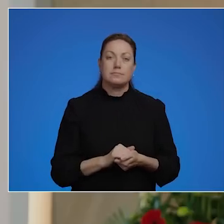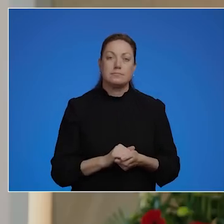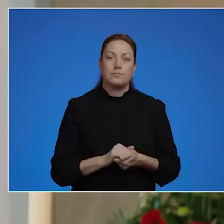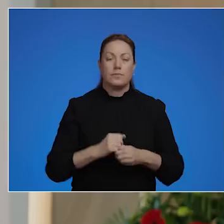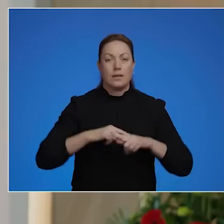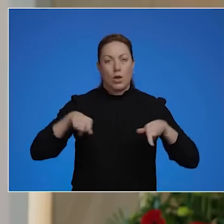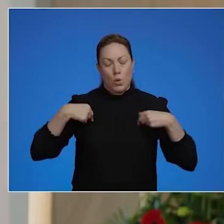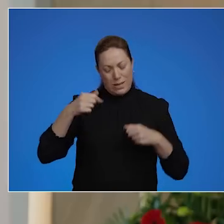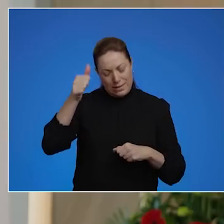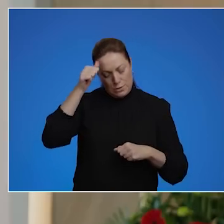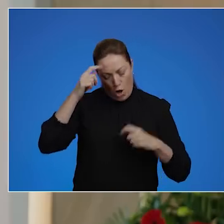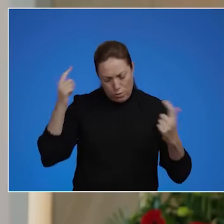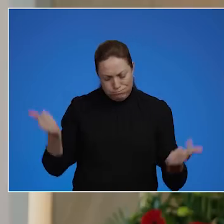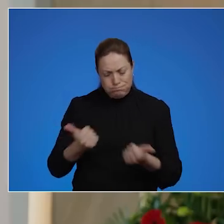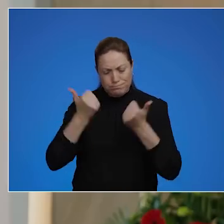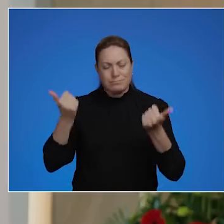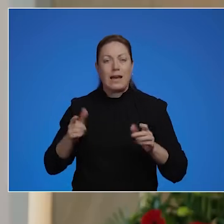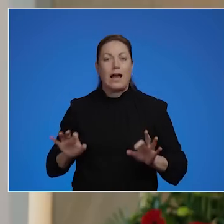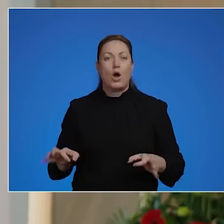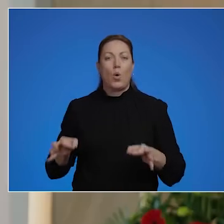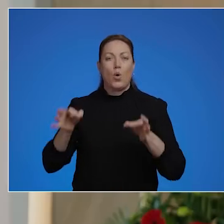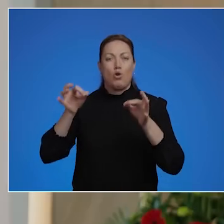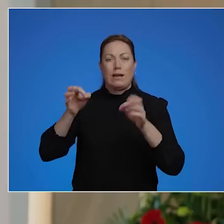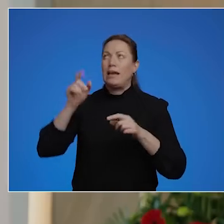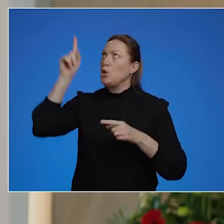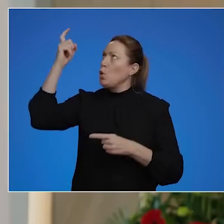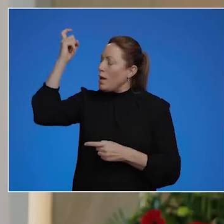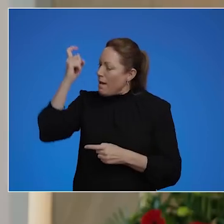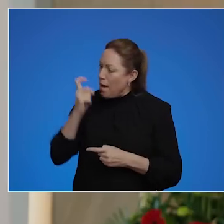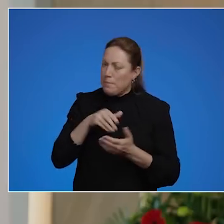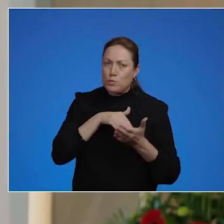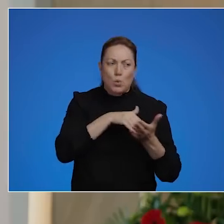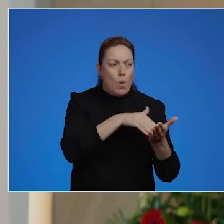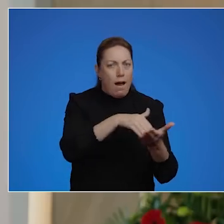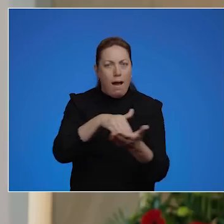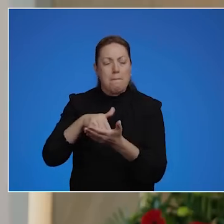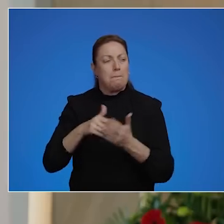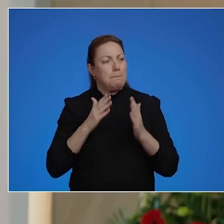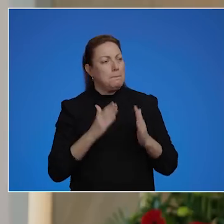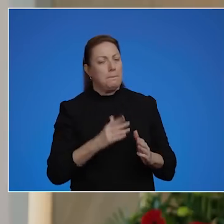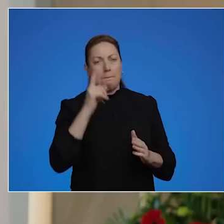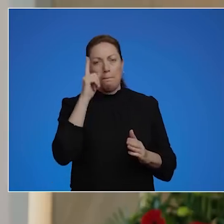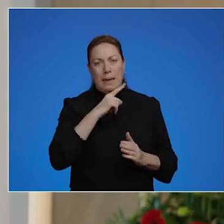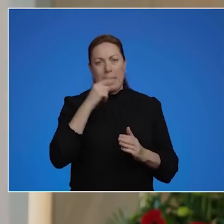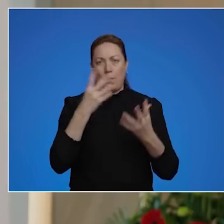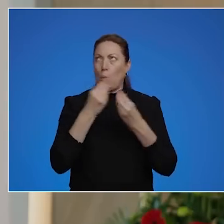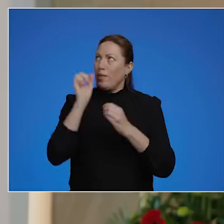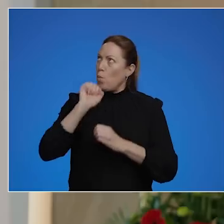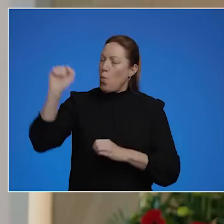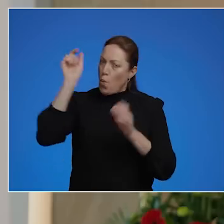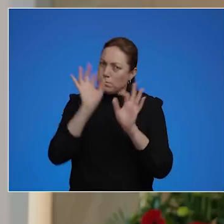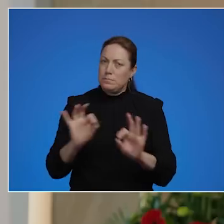we know it belongs to your boundless glory that you came to the aid of mortal beings with your divinity